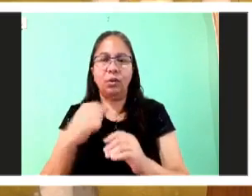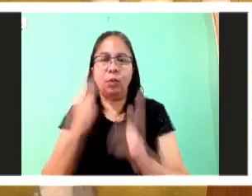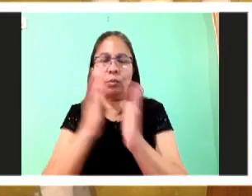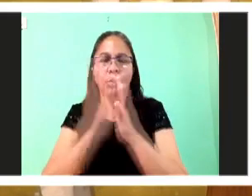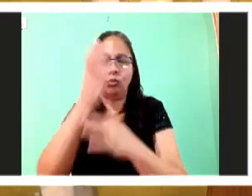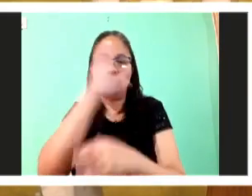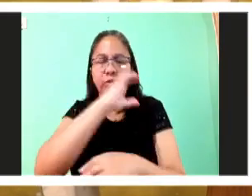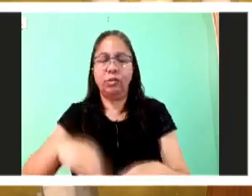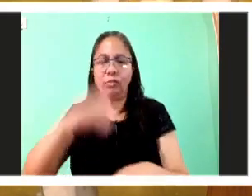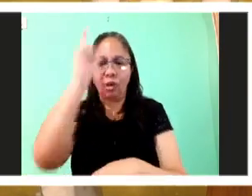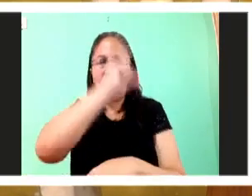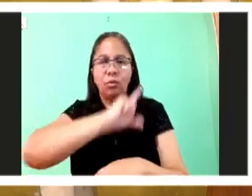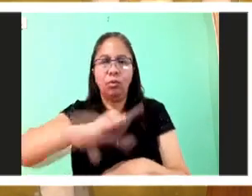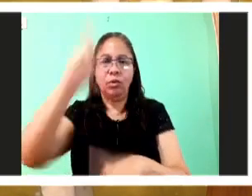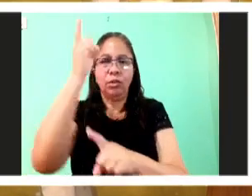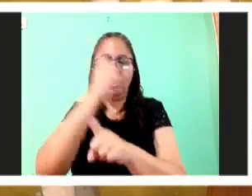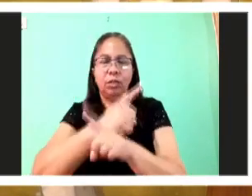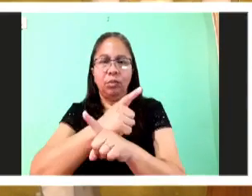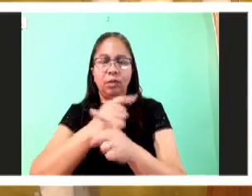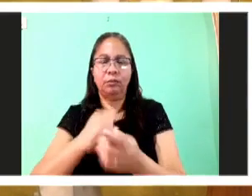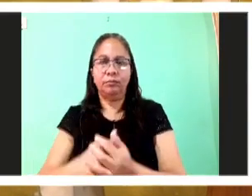Lord.